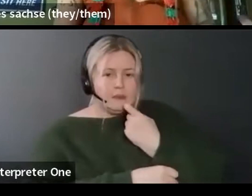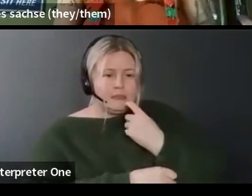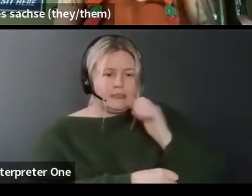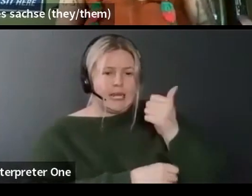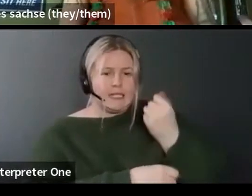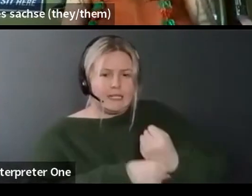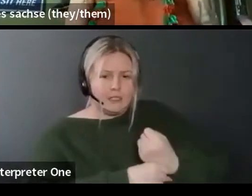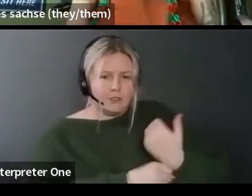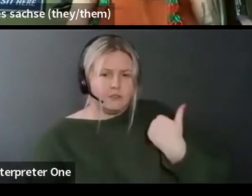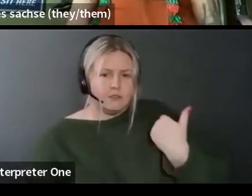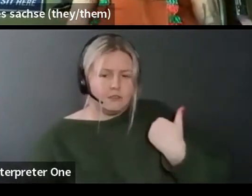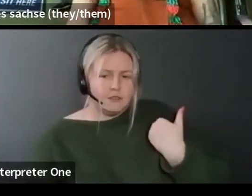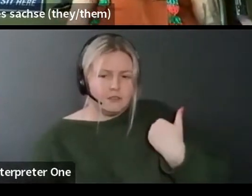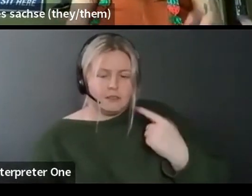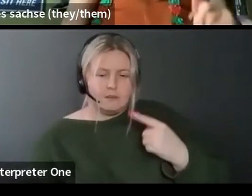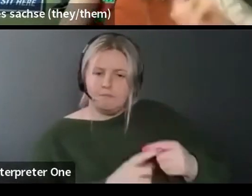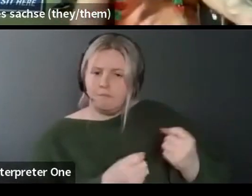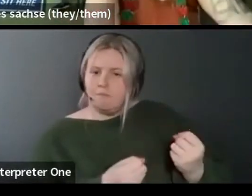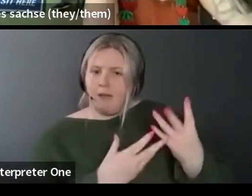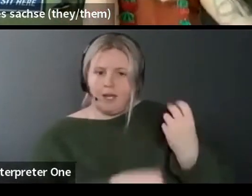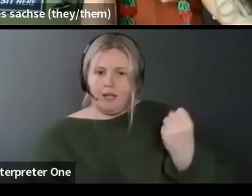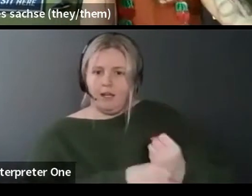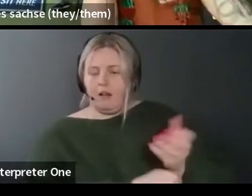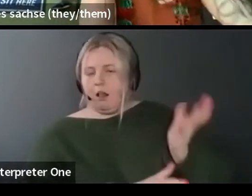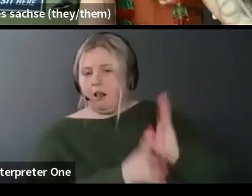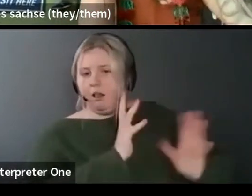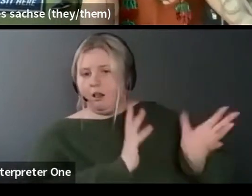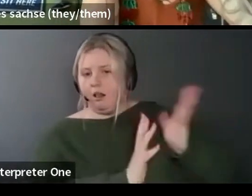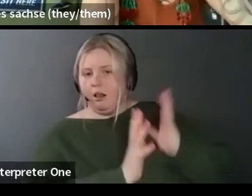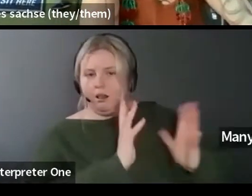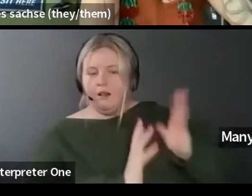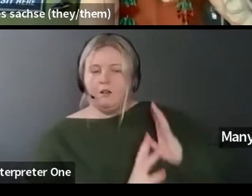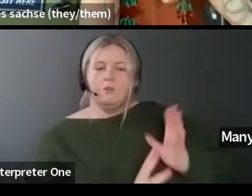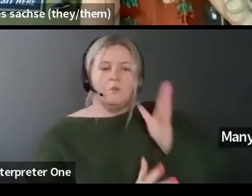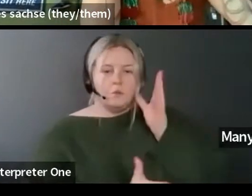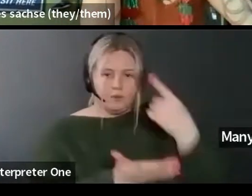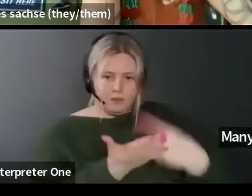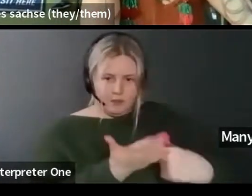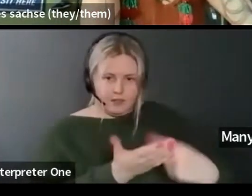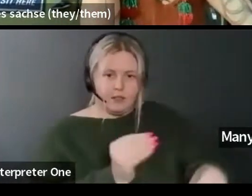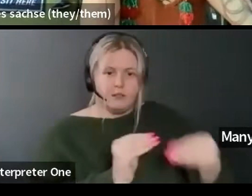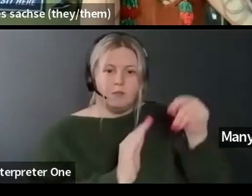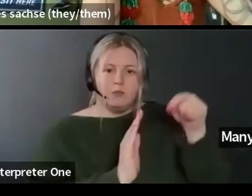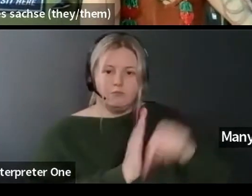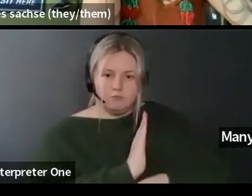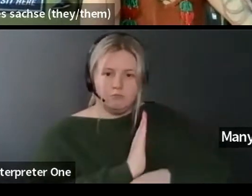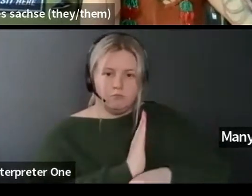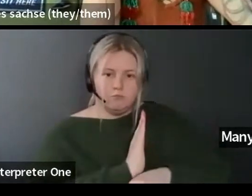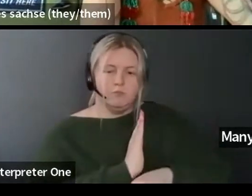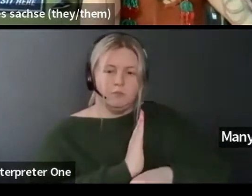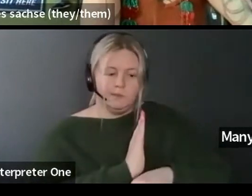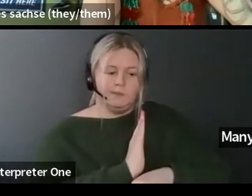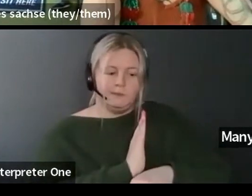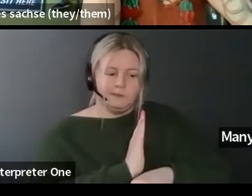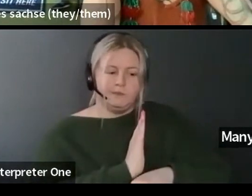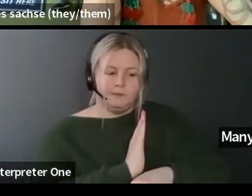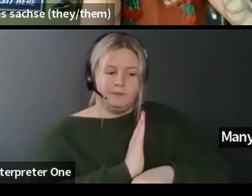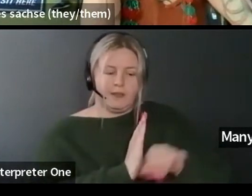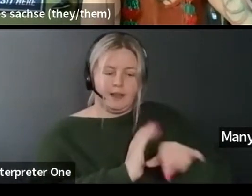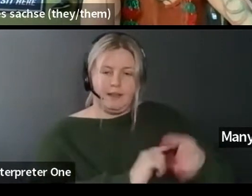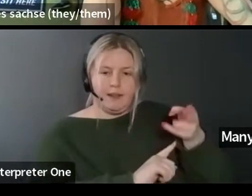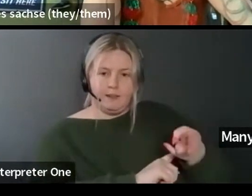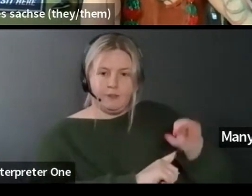decade. It goes back much further. And we're going to take a deep dive into the history. We